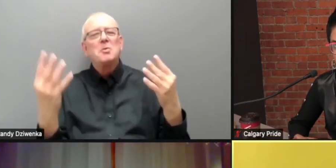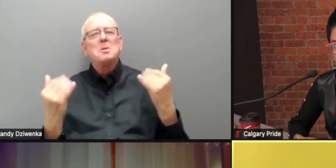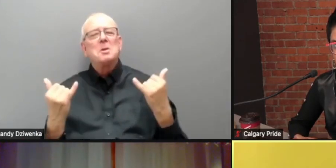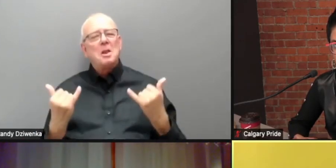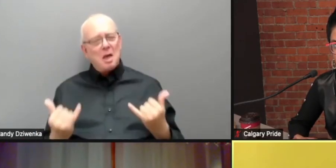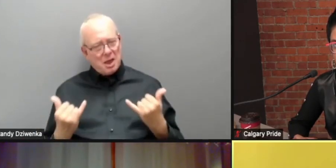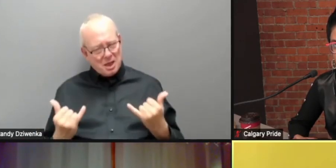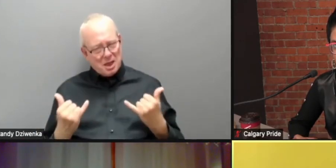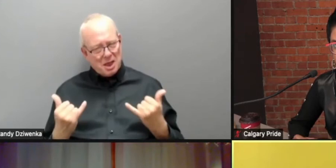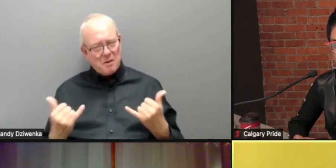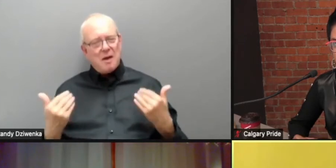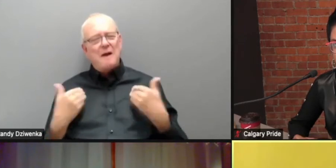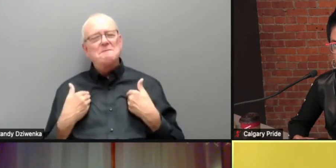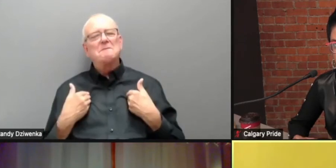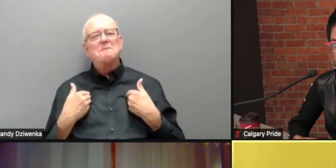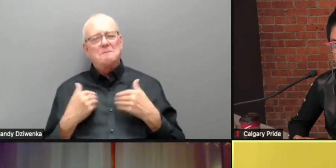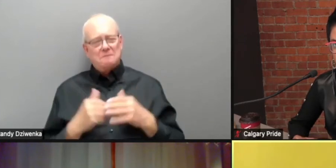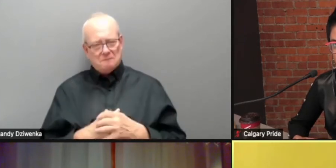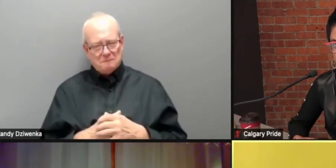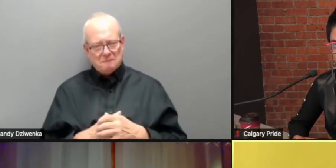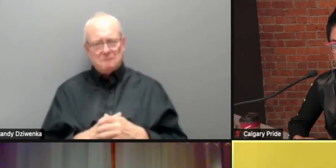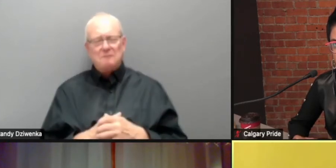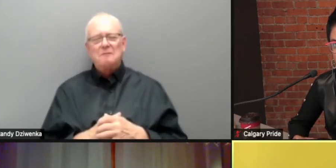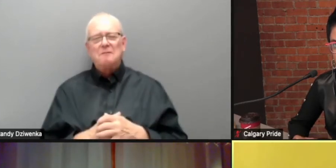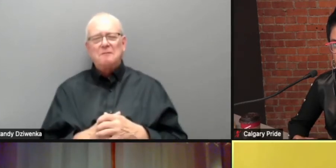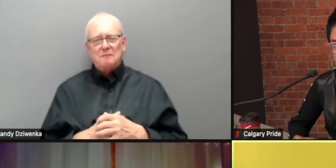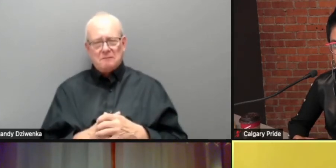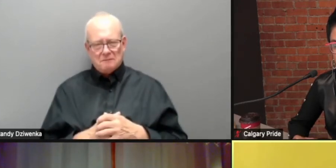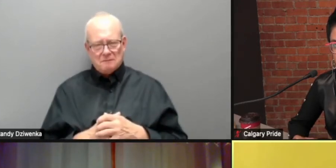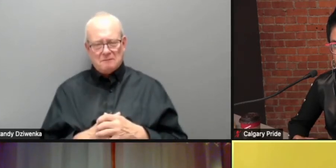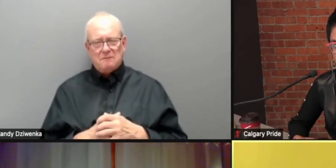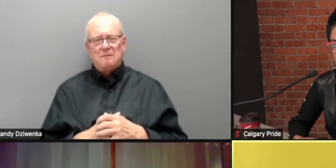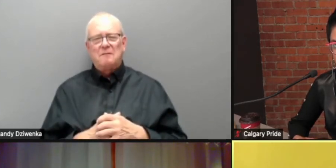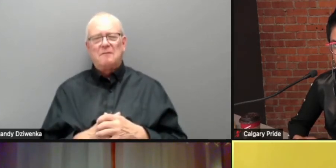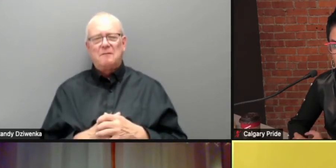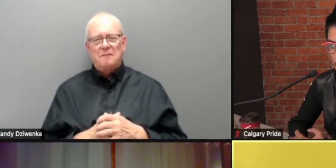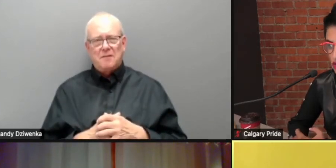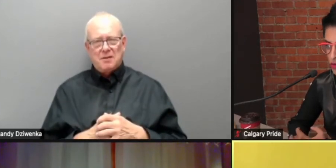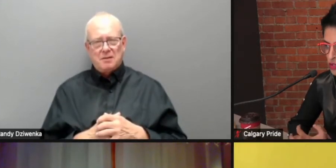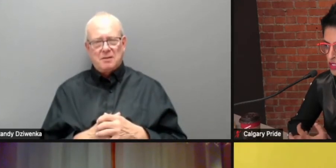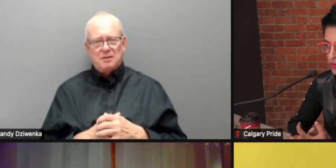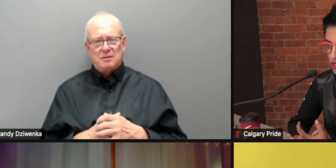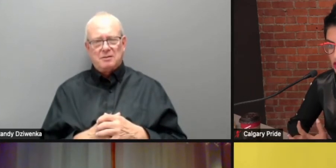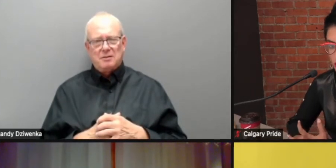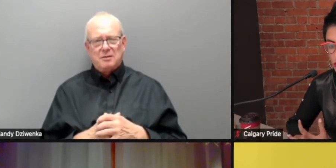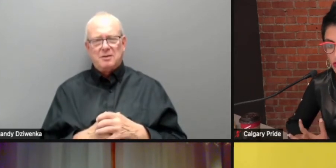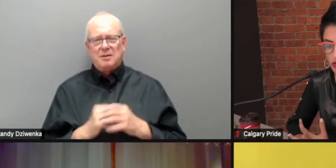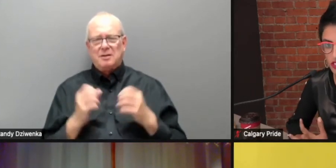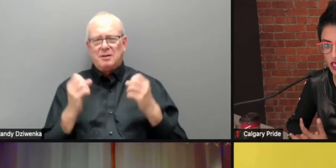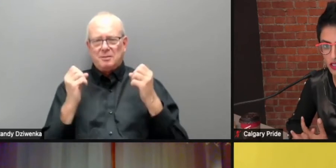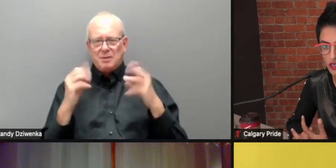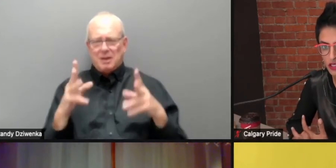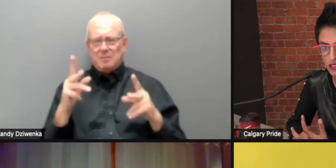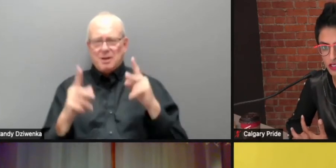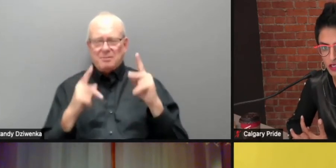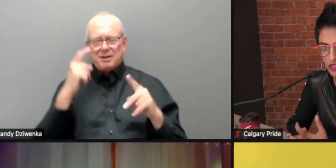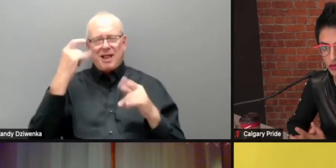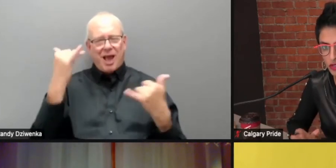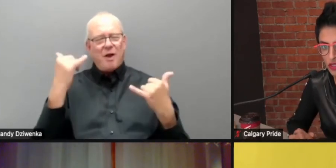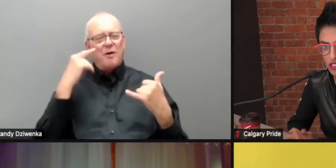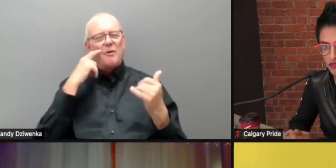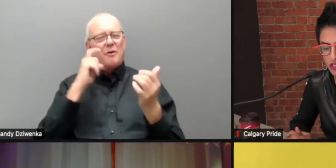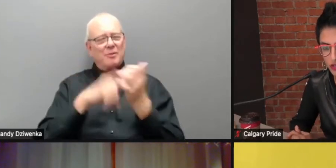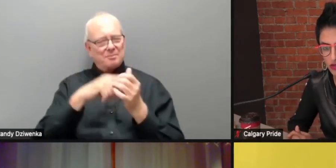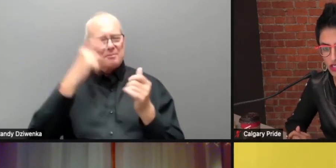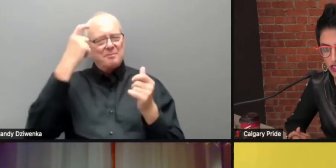So they also play their role by changing the mindsets. we almost need to bring this program to Canada because it sounds